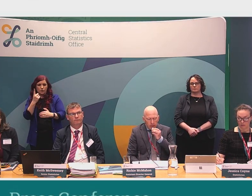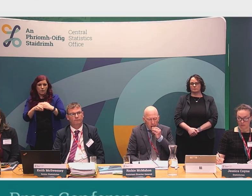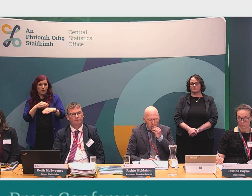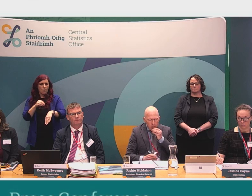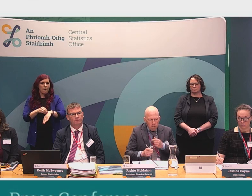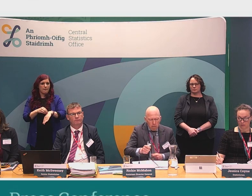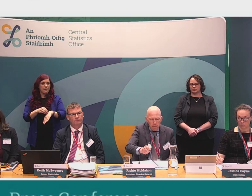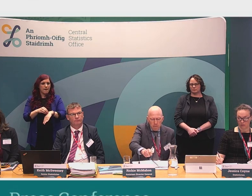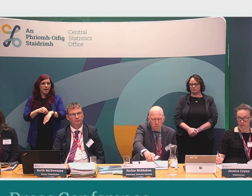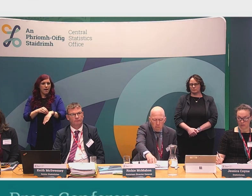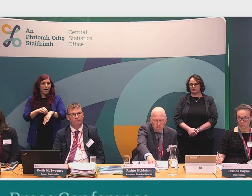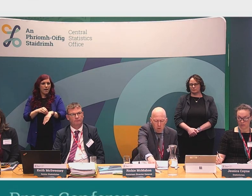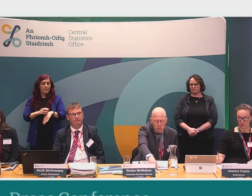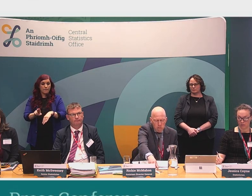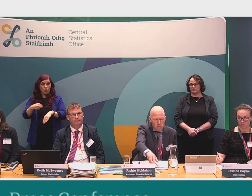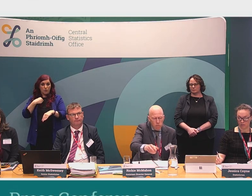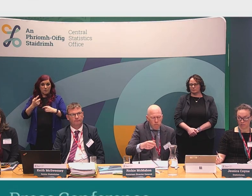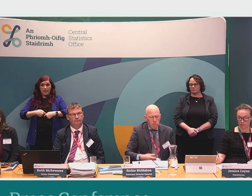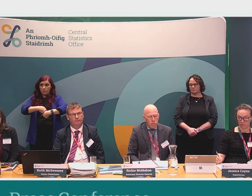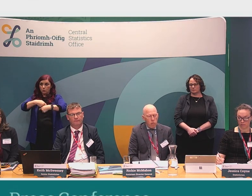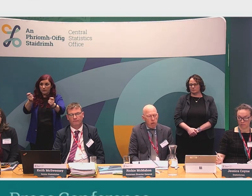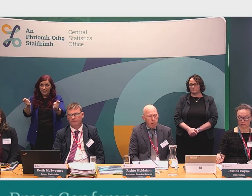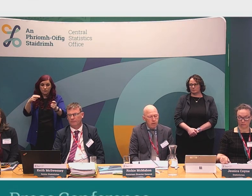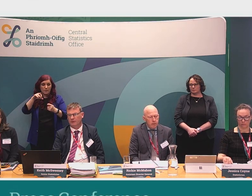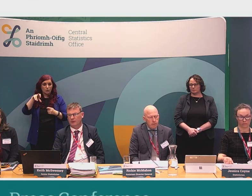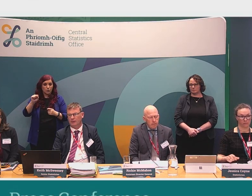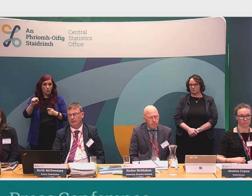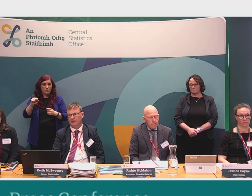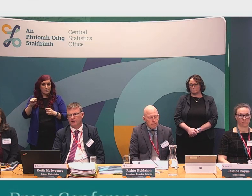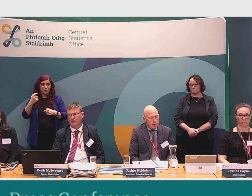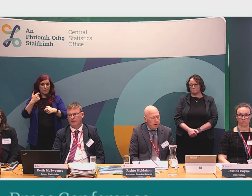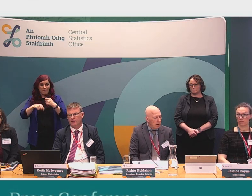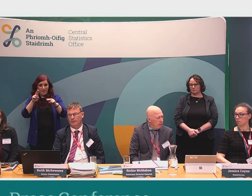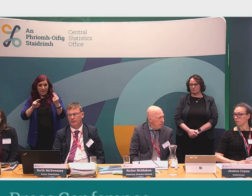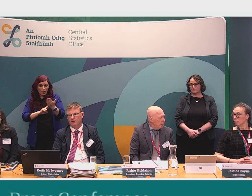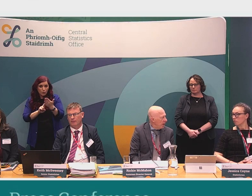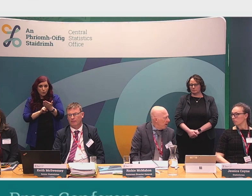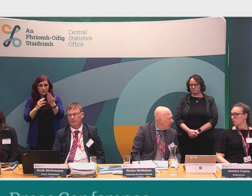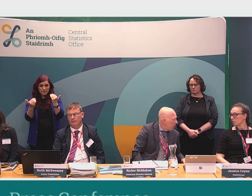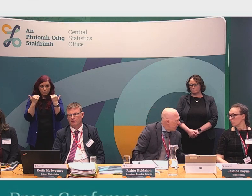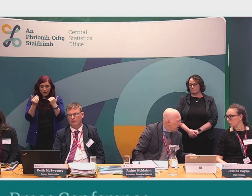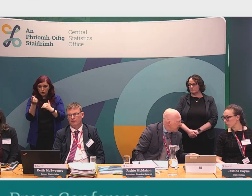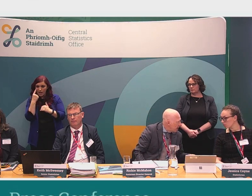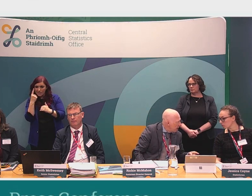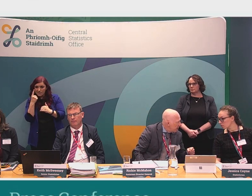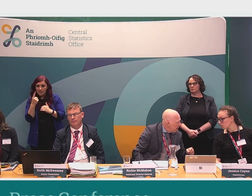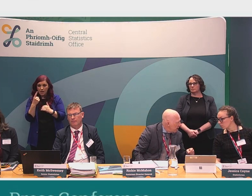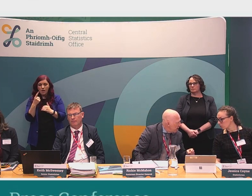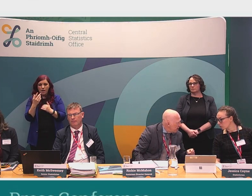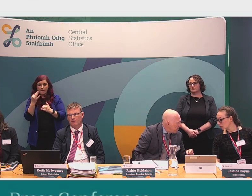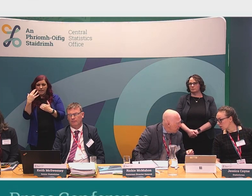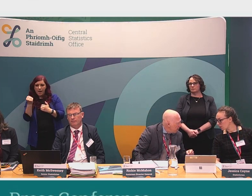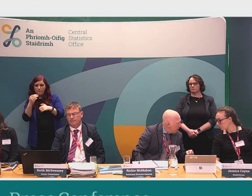in the field to go and use this information and to see what needs to be done. So in terms, I think, really of awareness of what sexual violence is, and that there